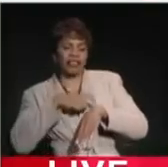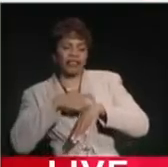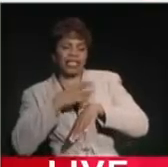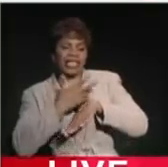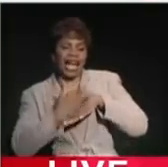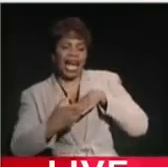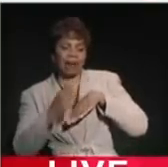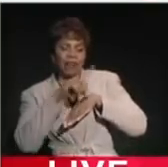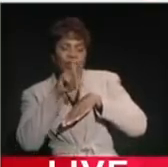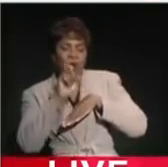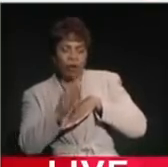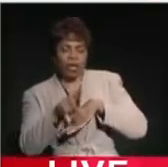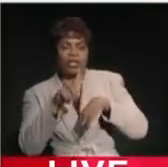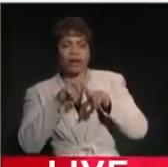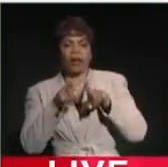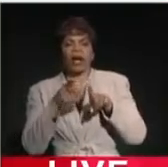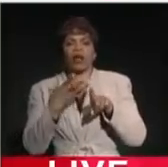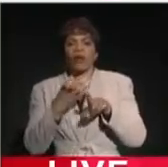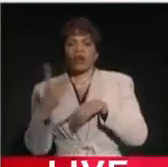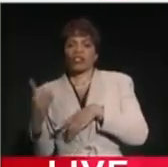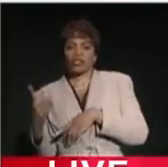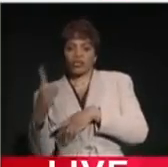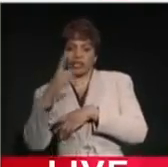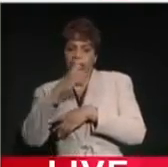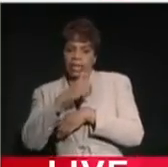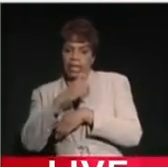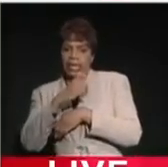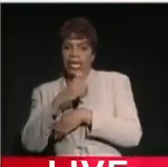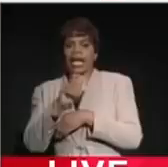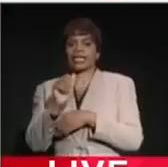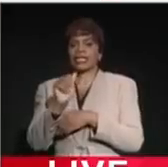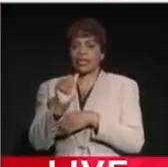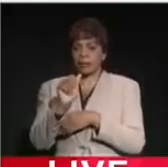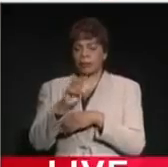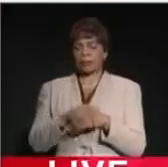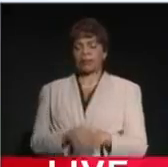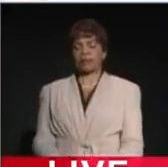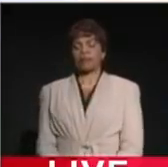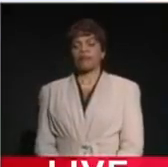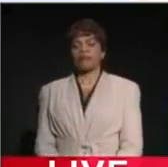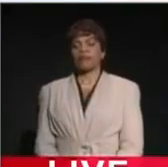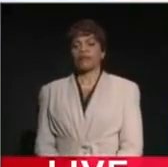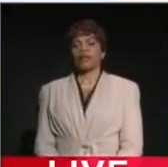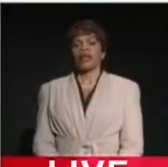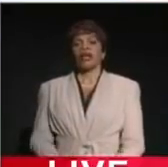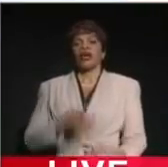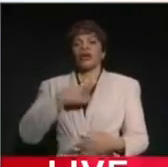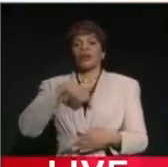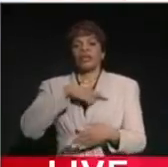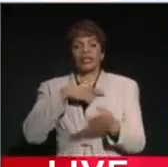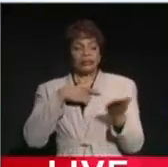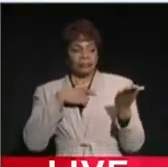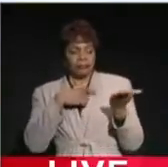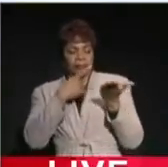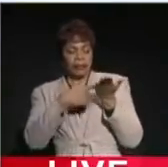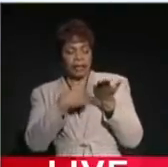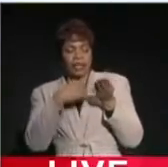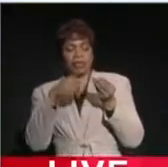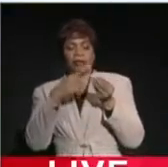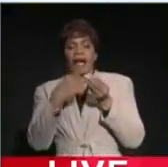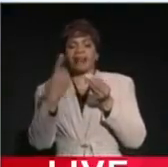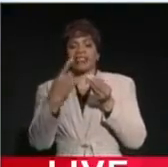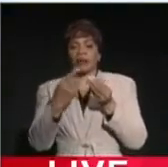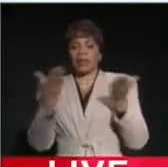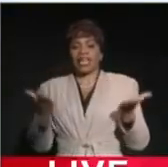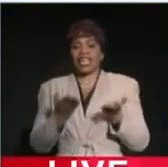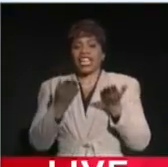question. I'd like to bring in Alfred Doblin for our next question. Ms. Guadagno. We're going to talk about something near and dear to everybody in New